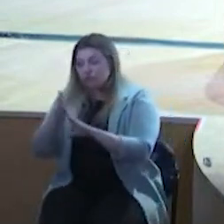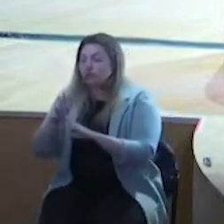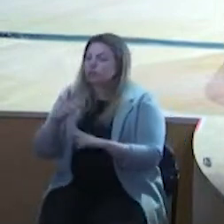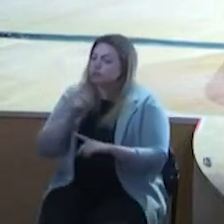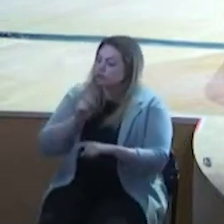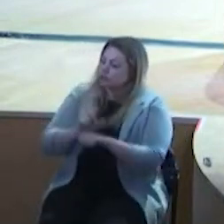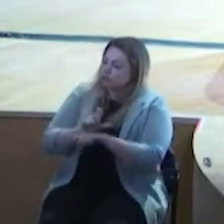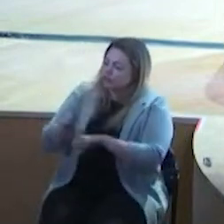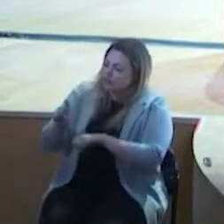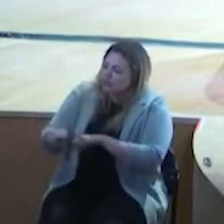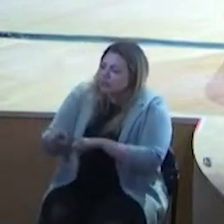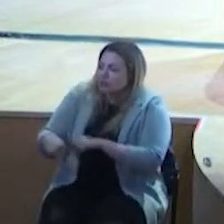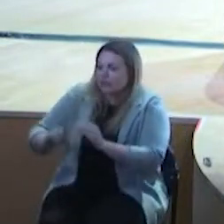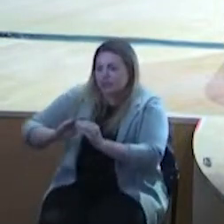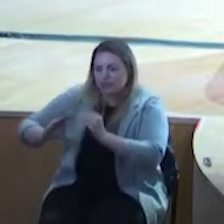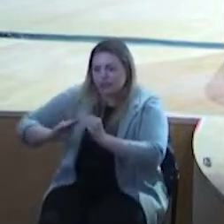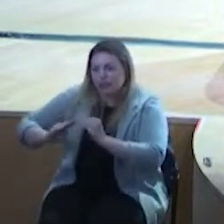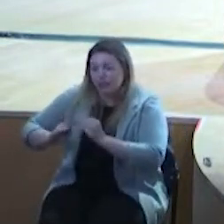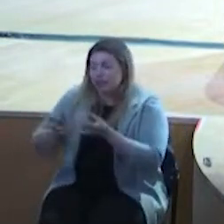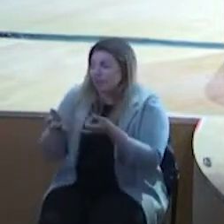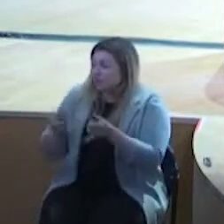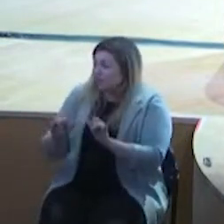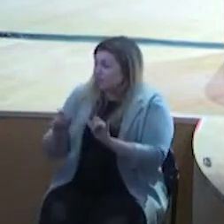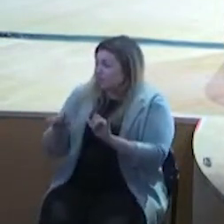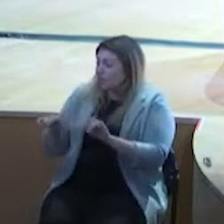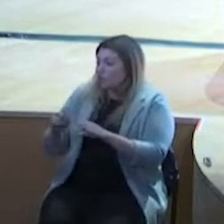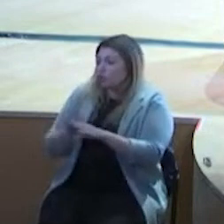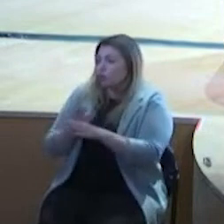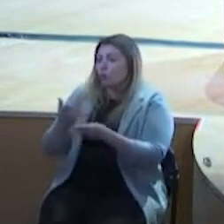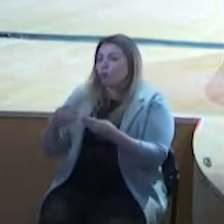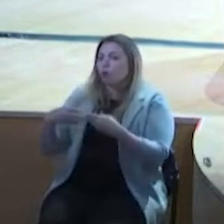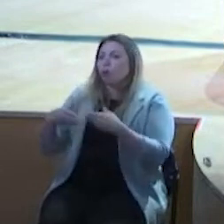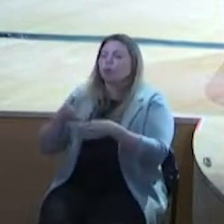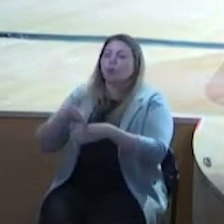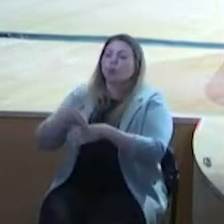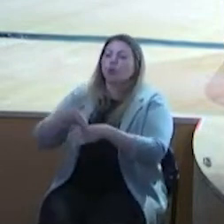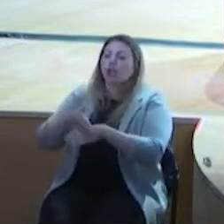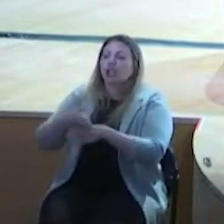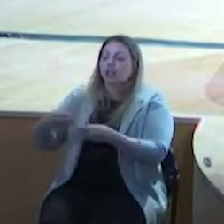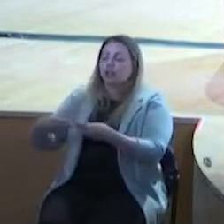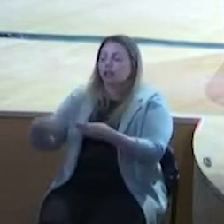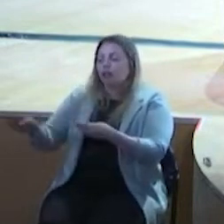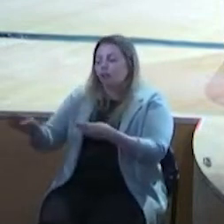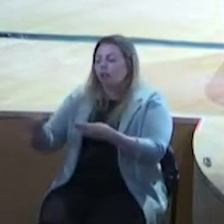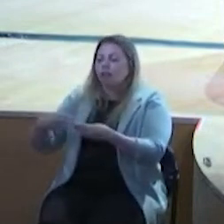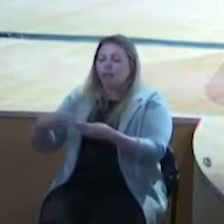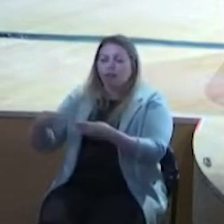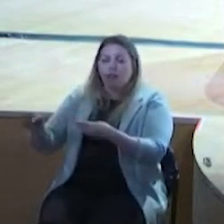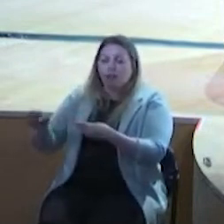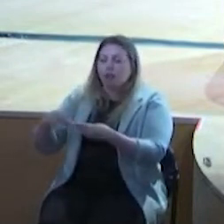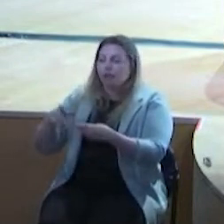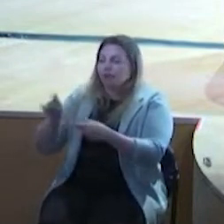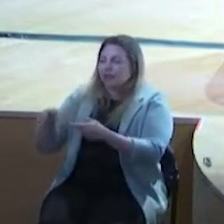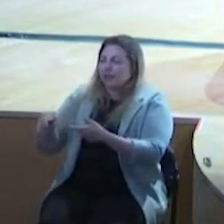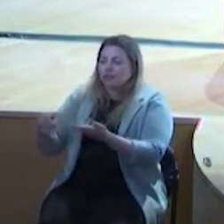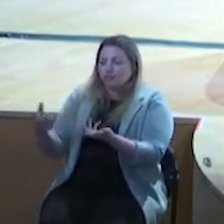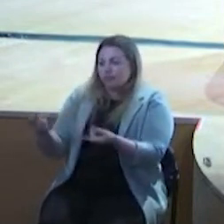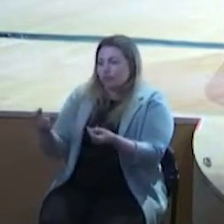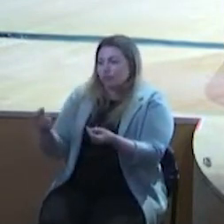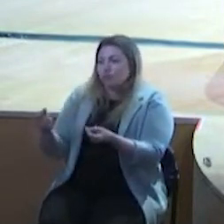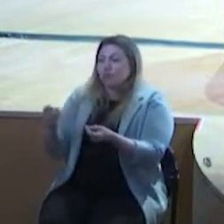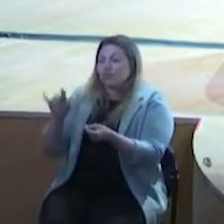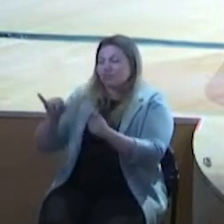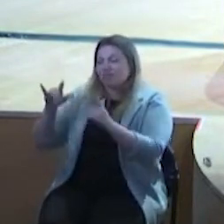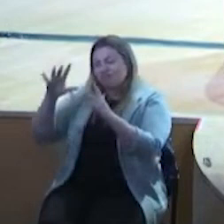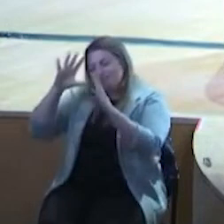repairs. They're still using wooden gates, so they have to bring that's the standard